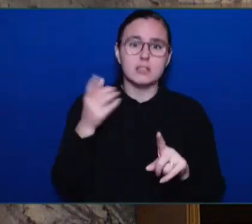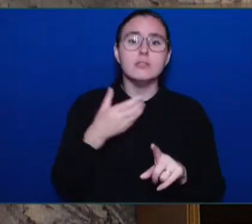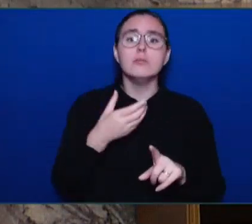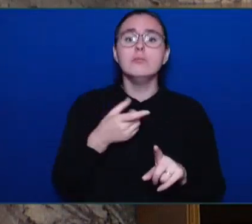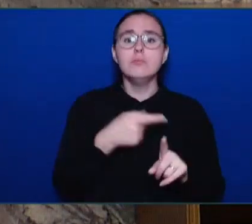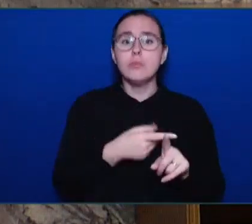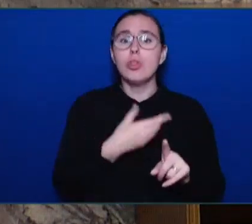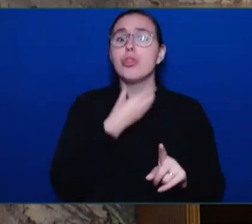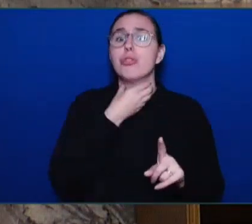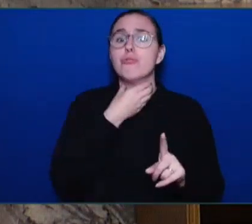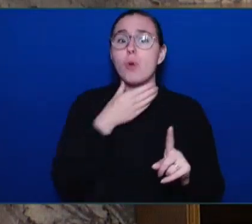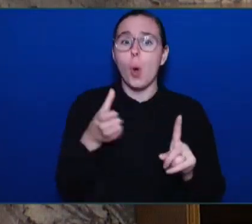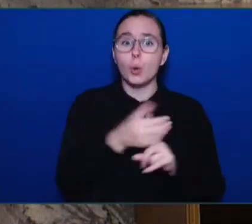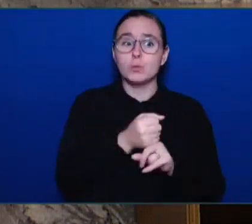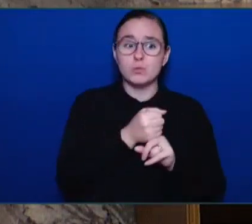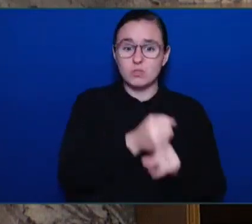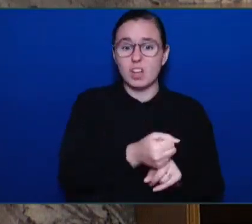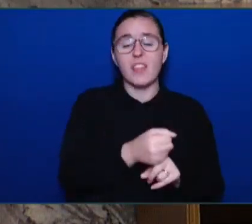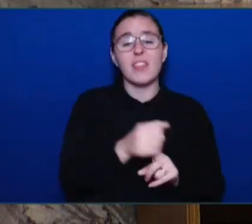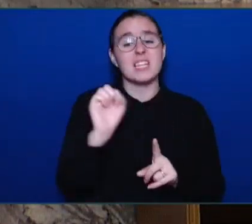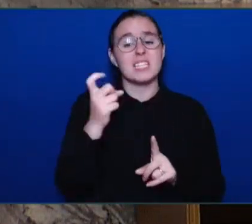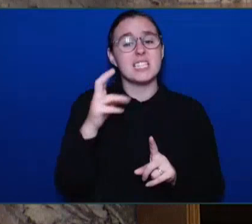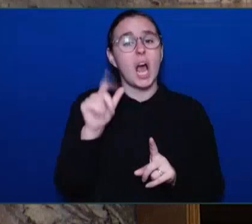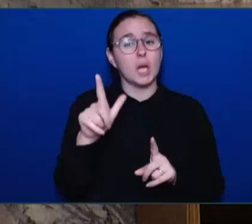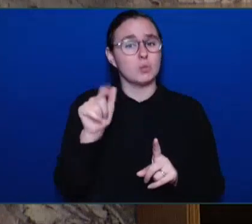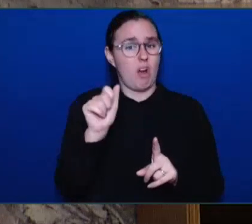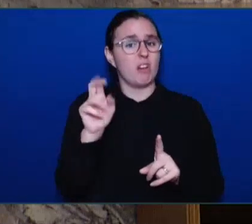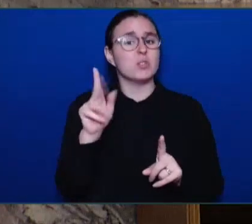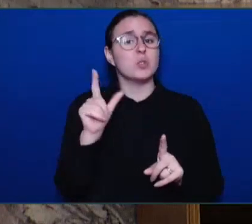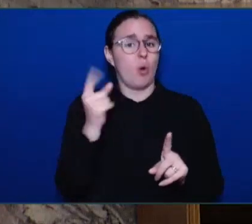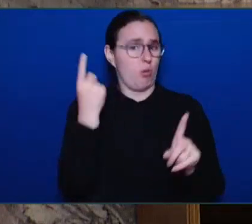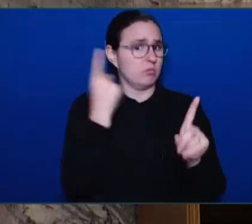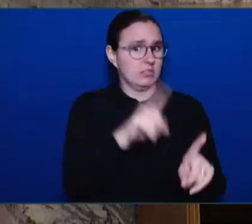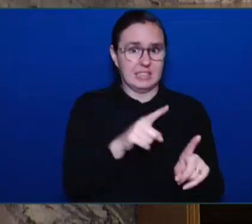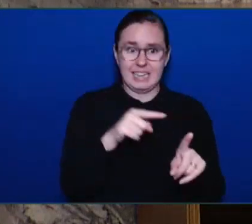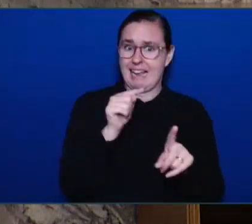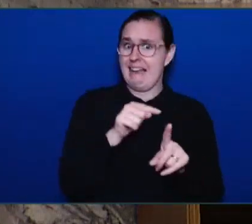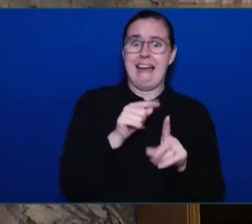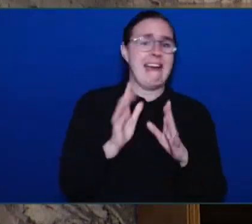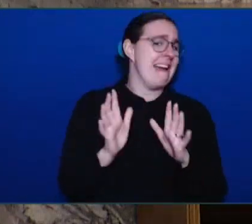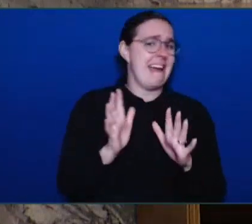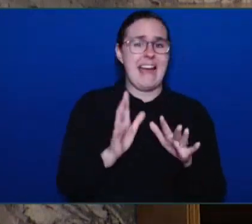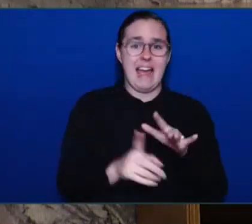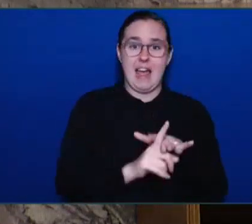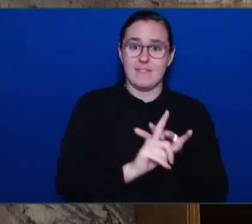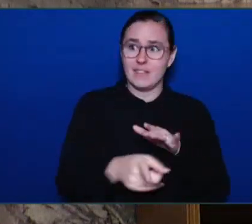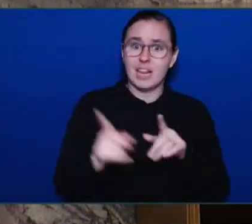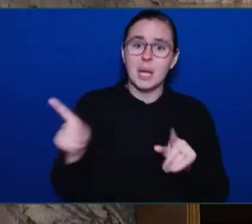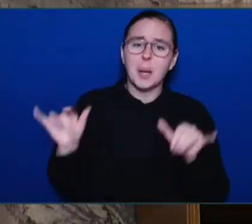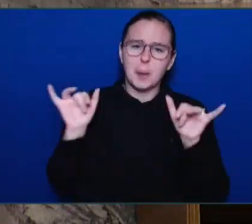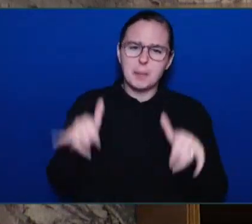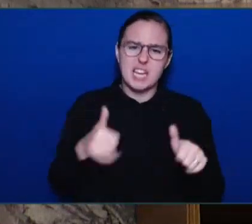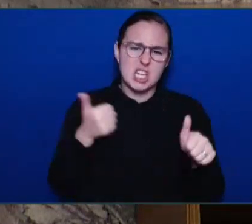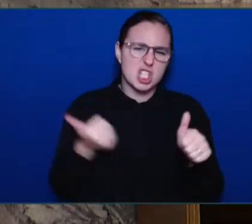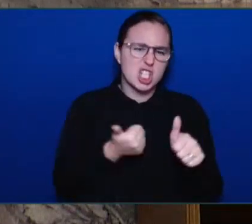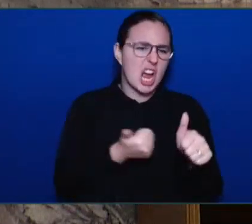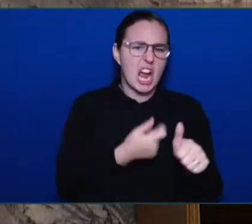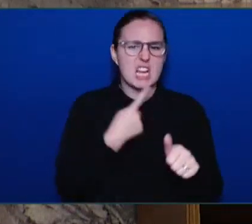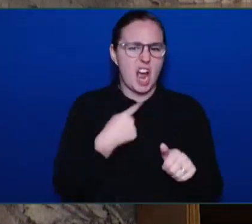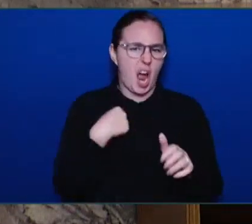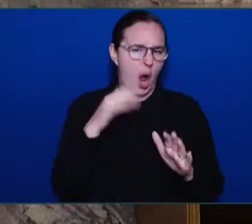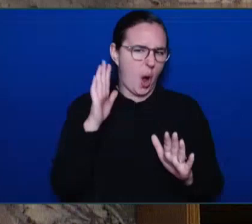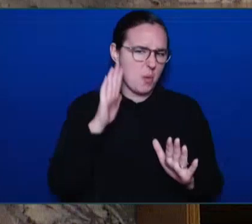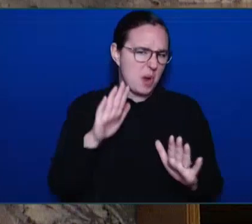her. When she broke free and ran, he chased her, screaming that he was going to kill her. I can't even imagine